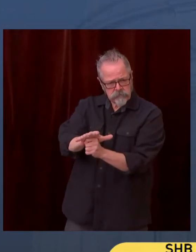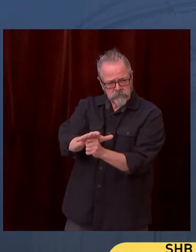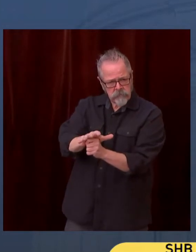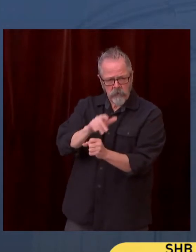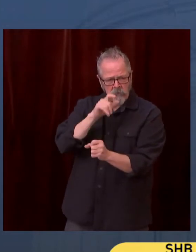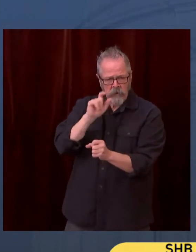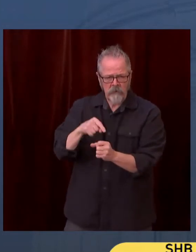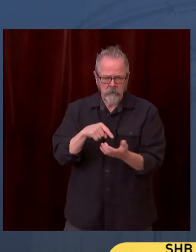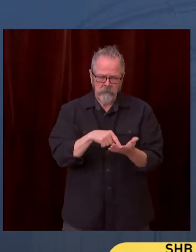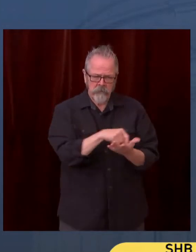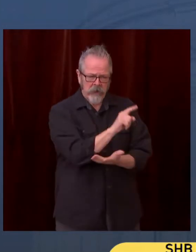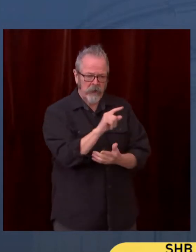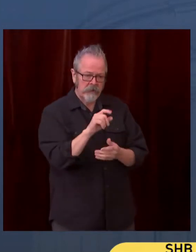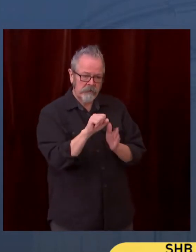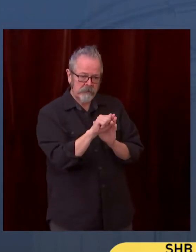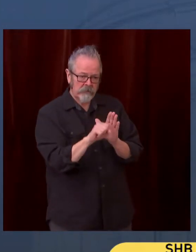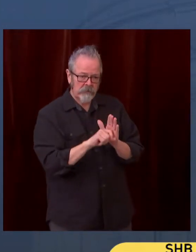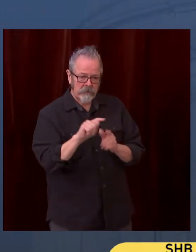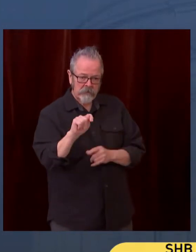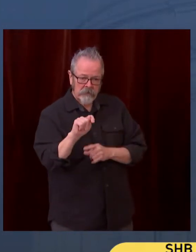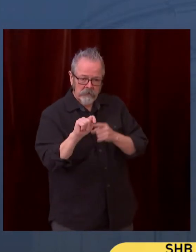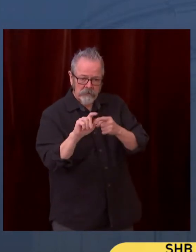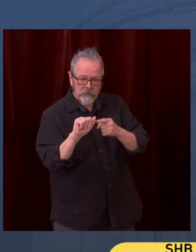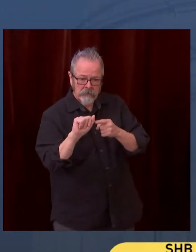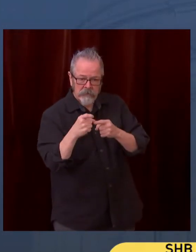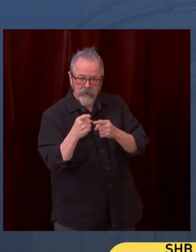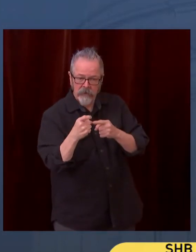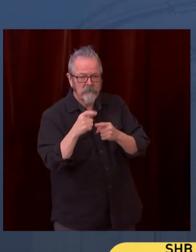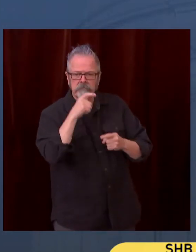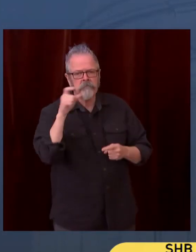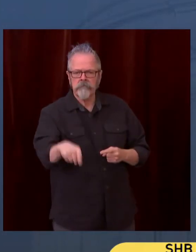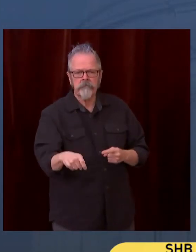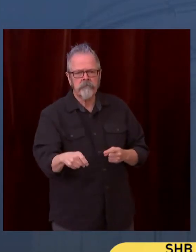money. Prime Sponsor Representative Whalen.